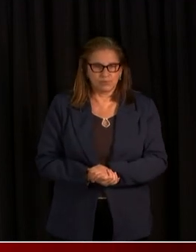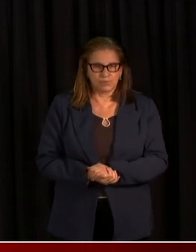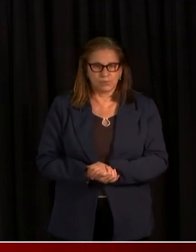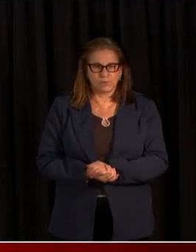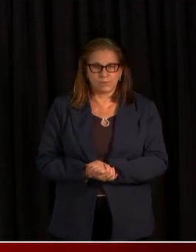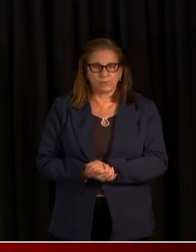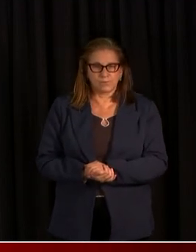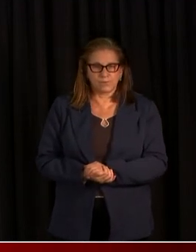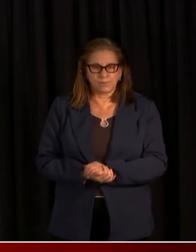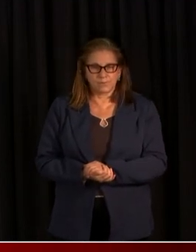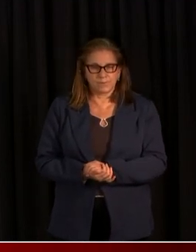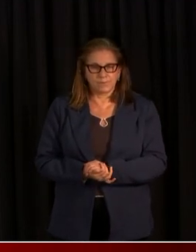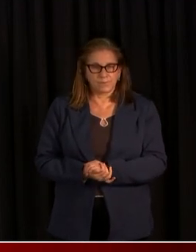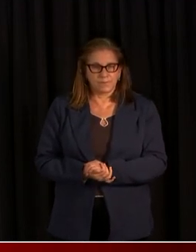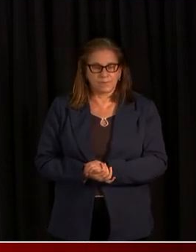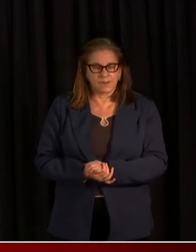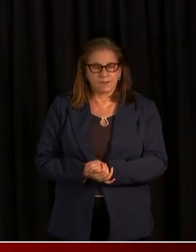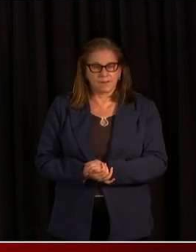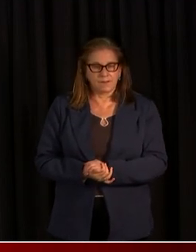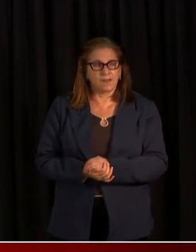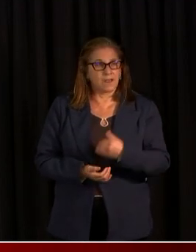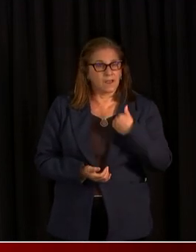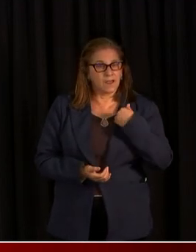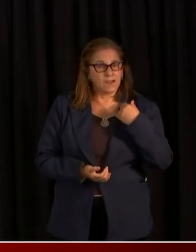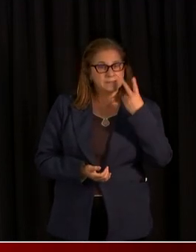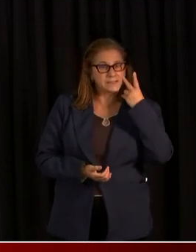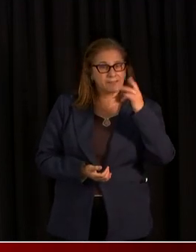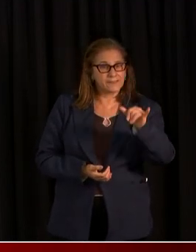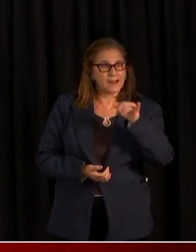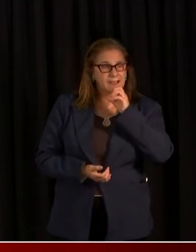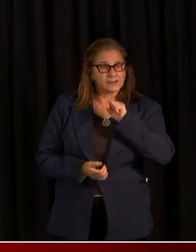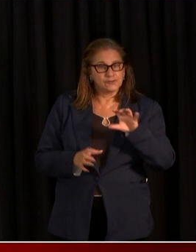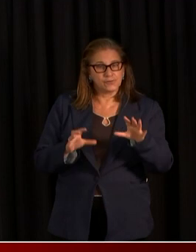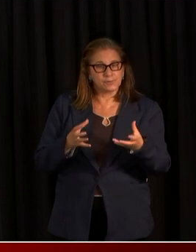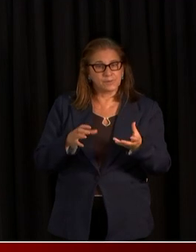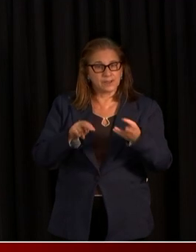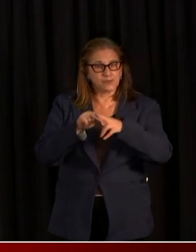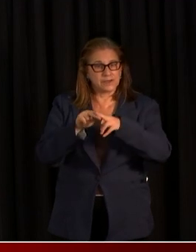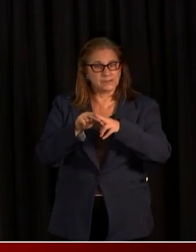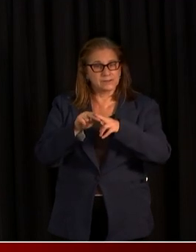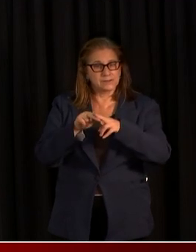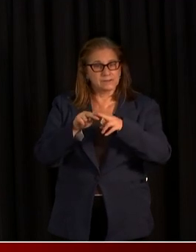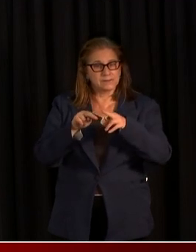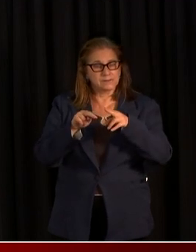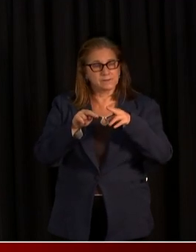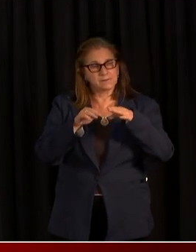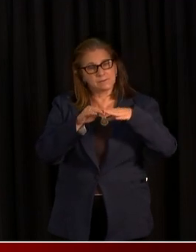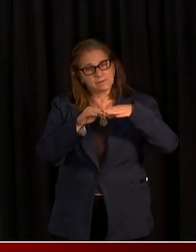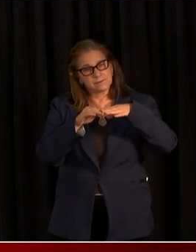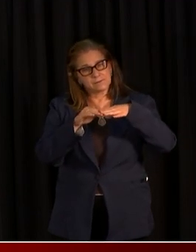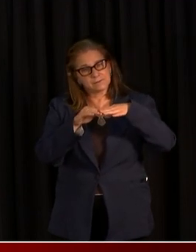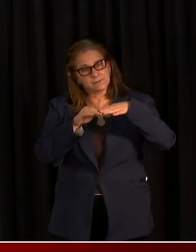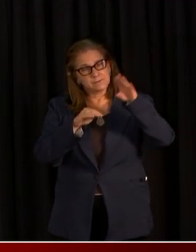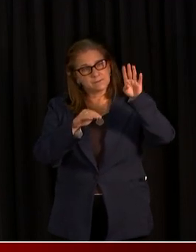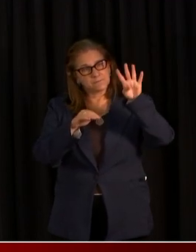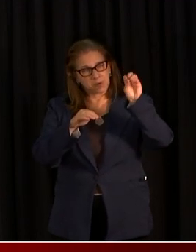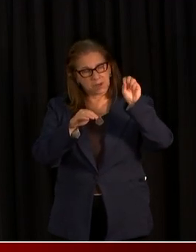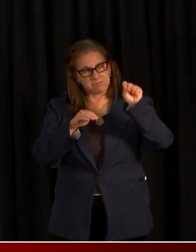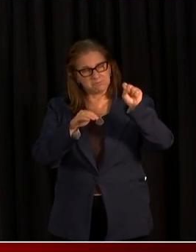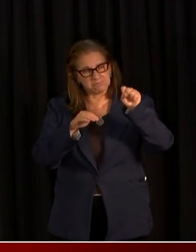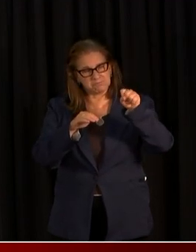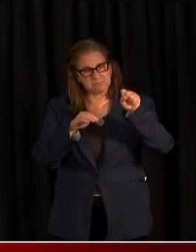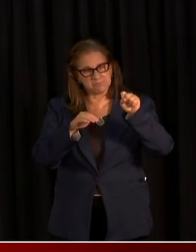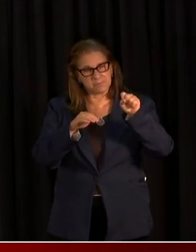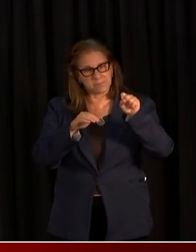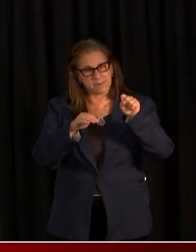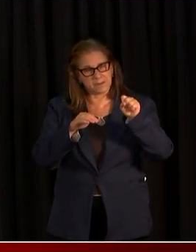of like 21 to 40. We've seen increases in the number of cases in the age